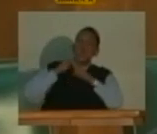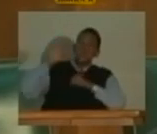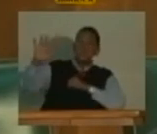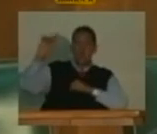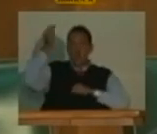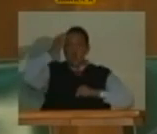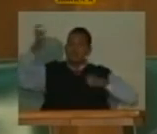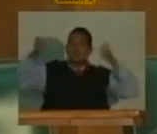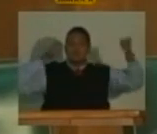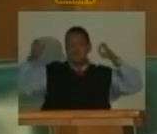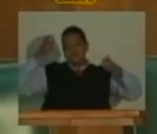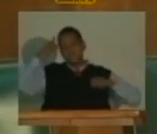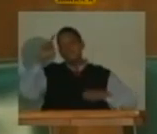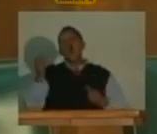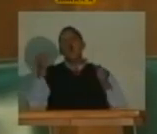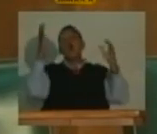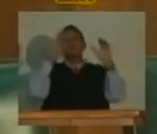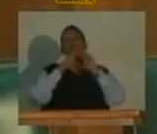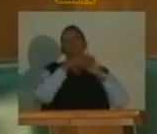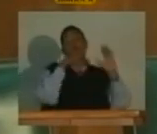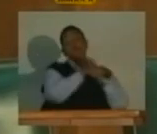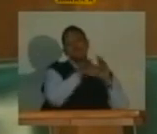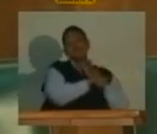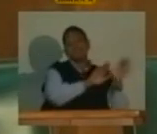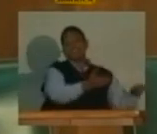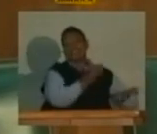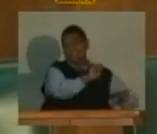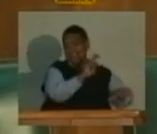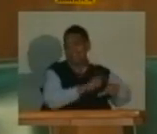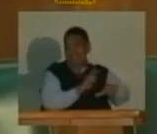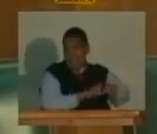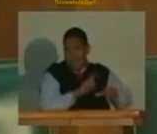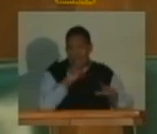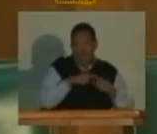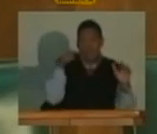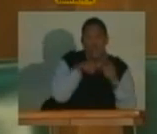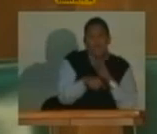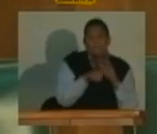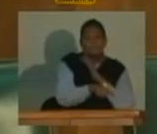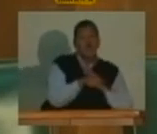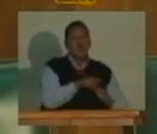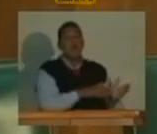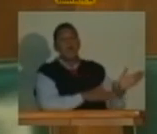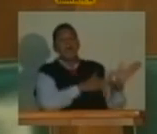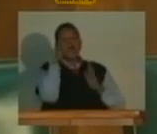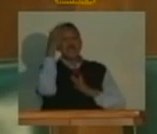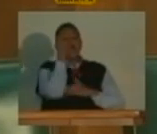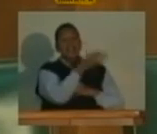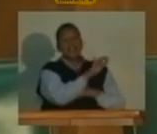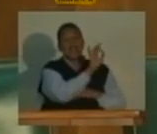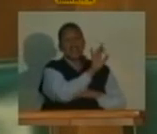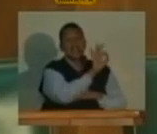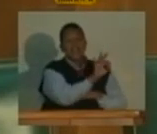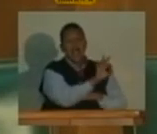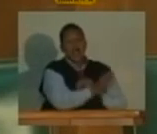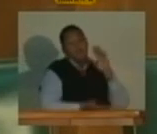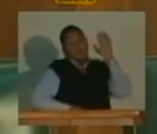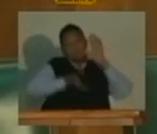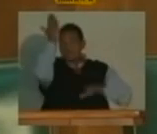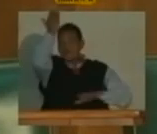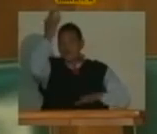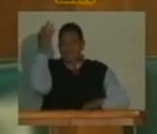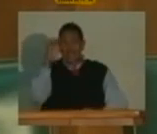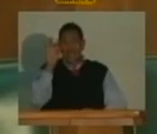Was in power, and how many Jamaicans died there when the murder rate moved in 1989